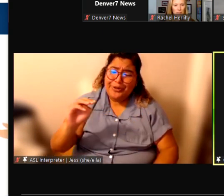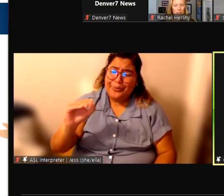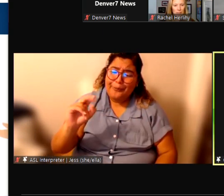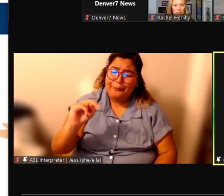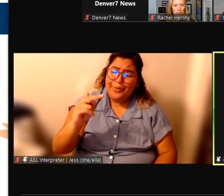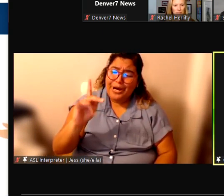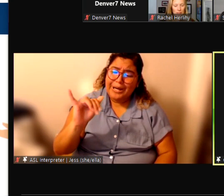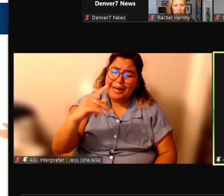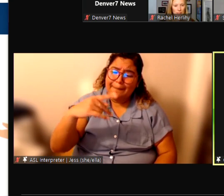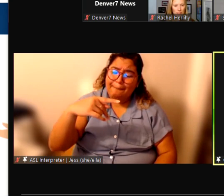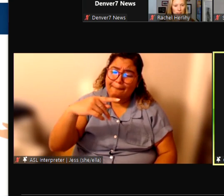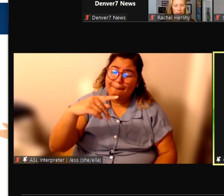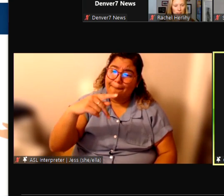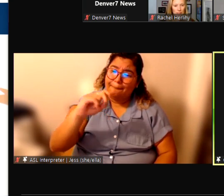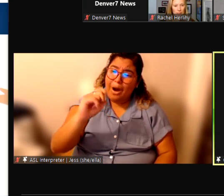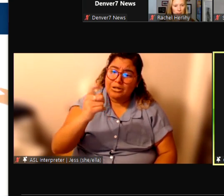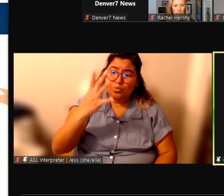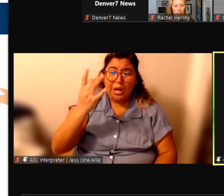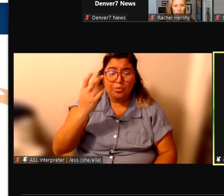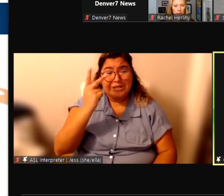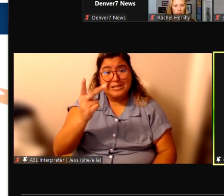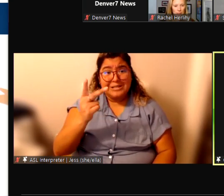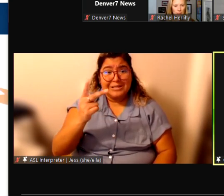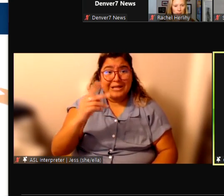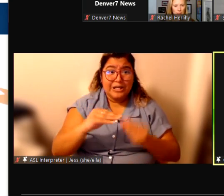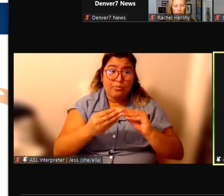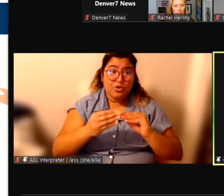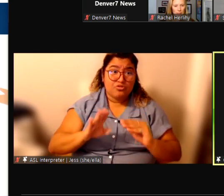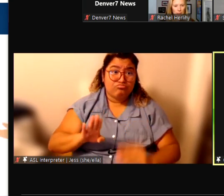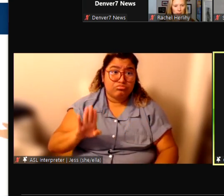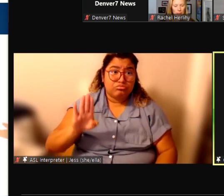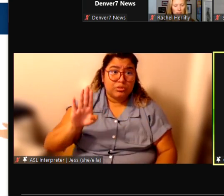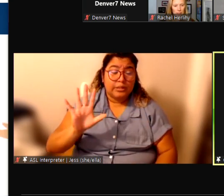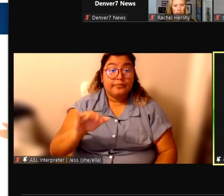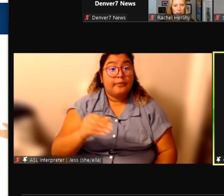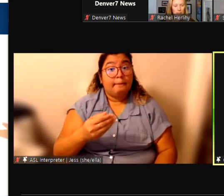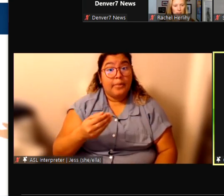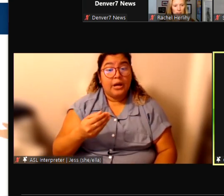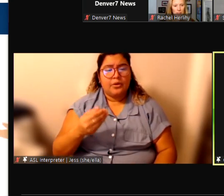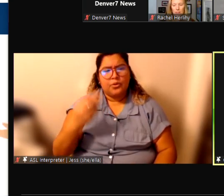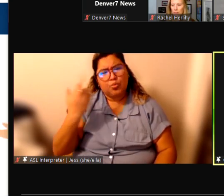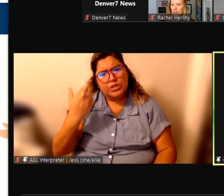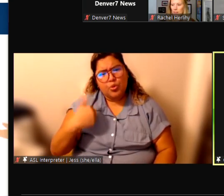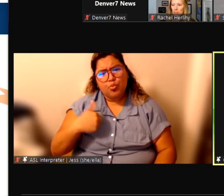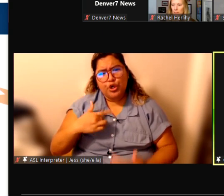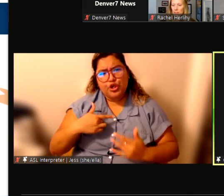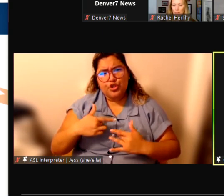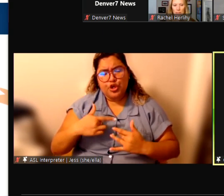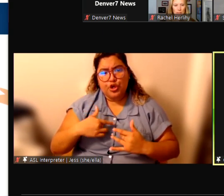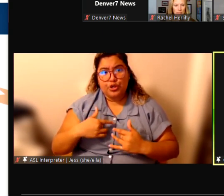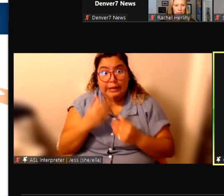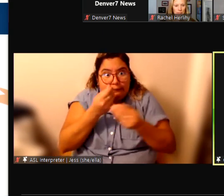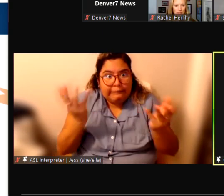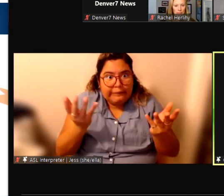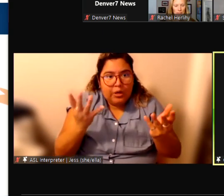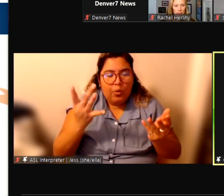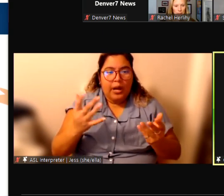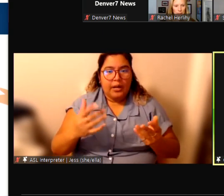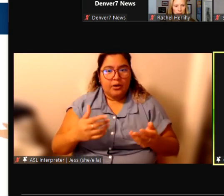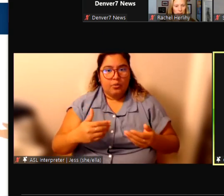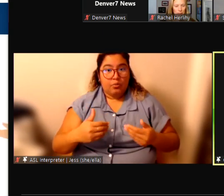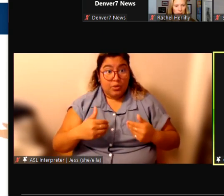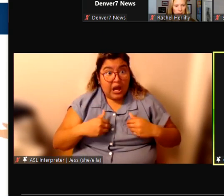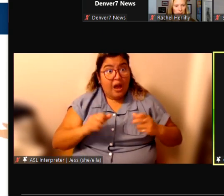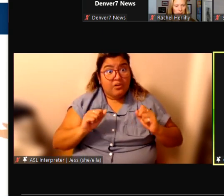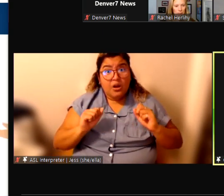increase in infections. But the reason we're concerned and paying attention is because we have an opportunity that I think was